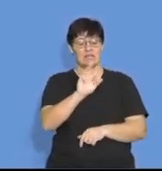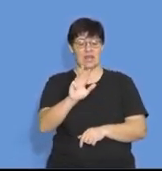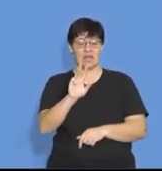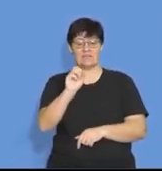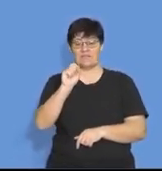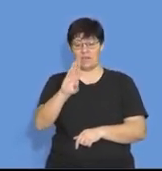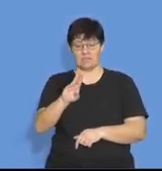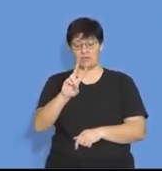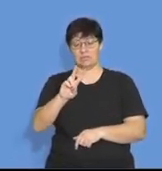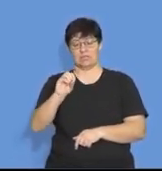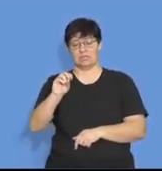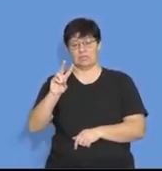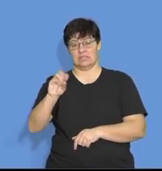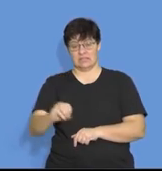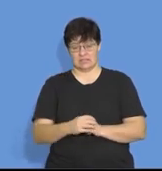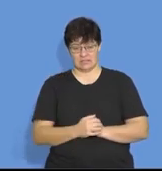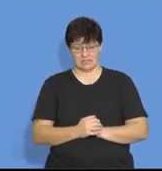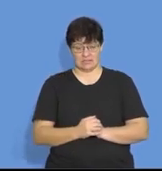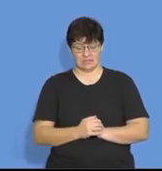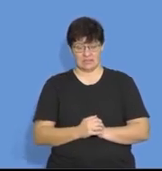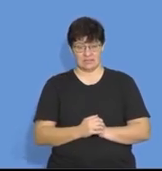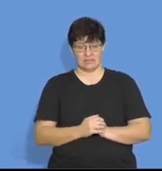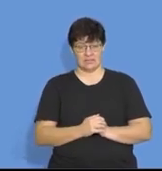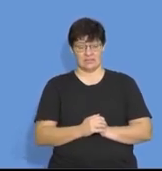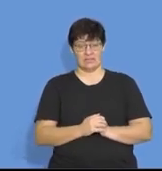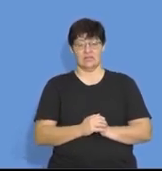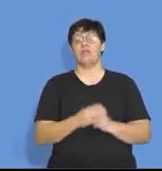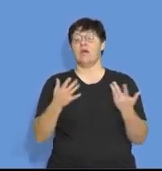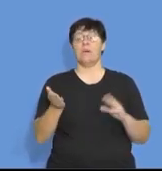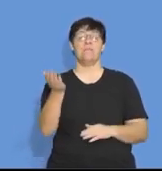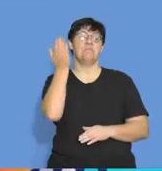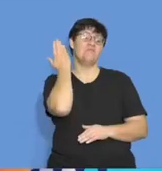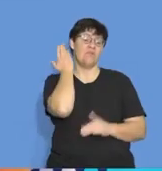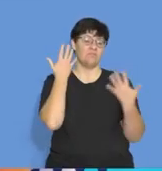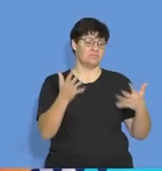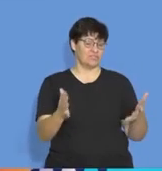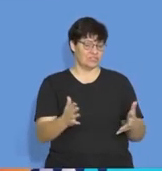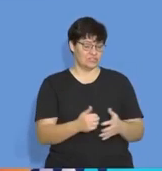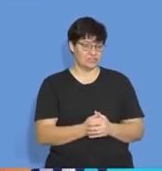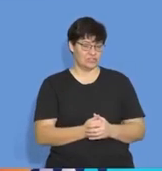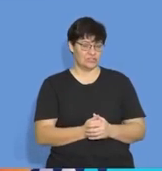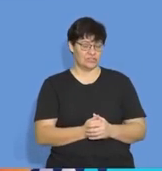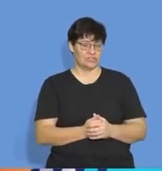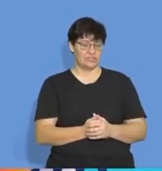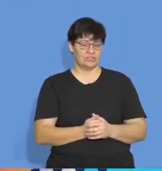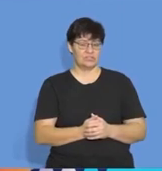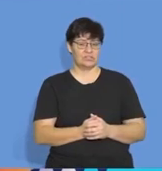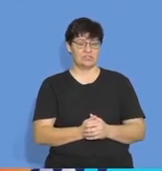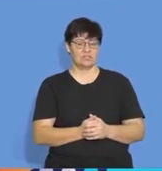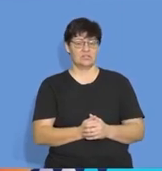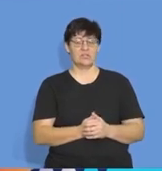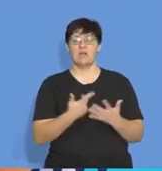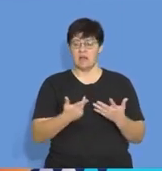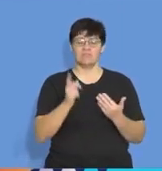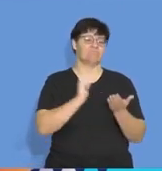February 2020. Right. Now, in our previous segment, we had an elaborate